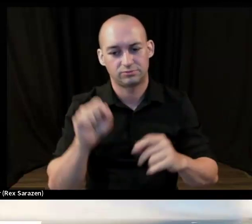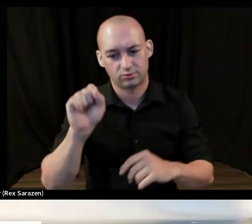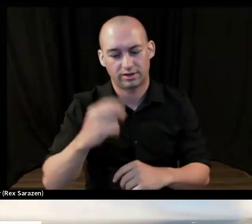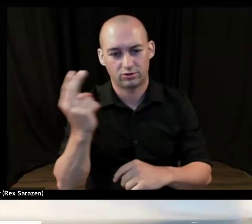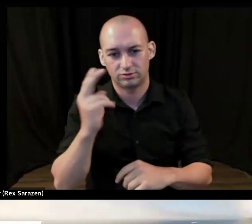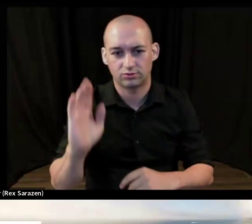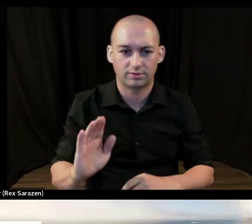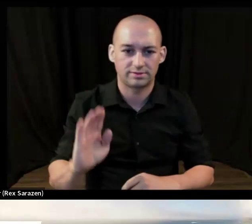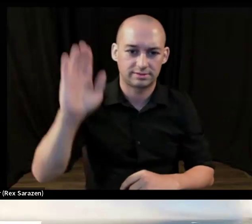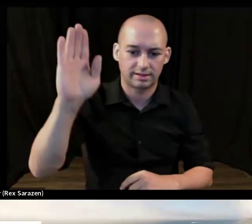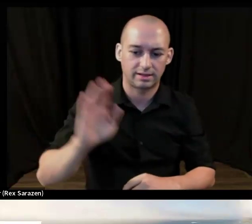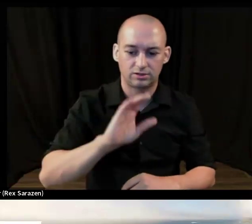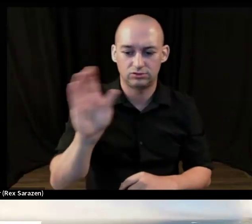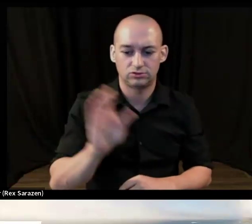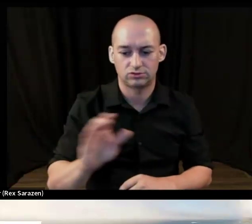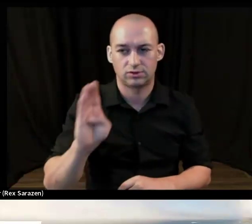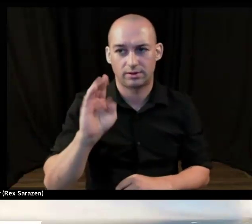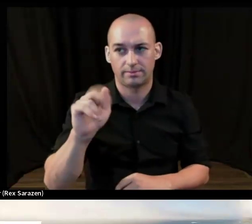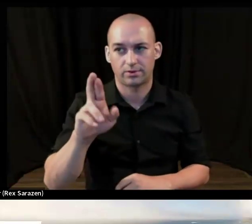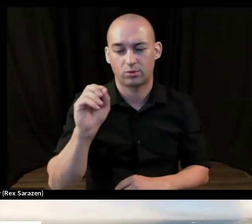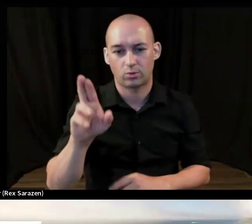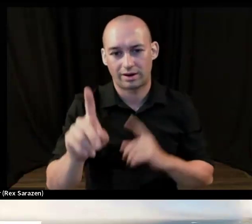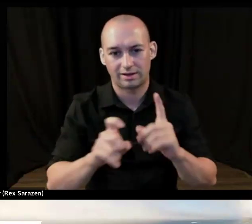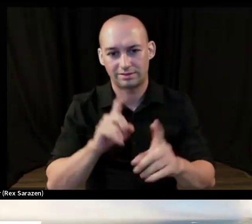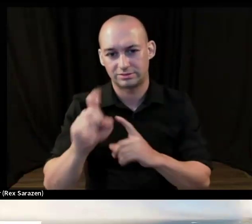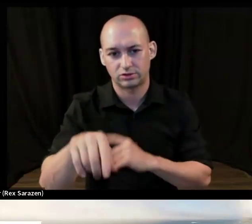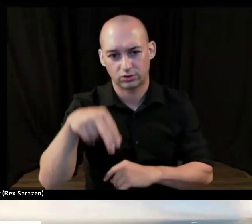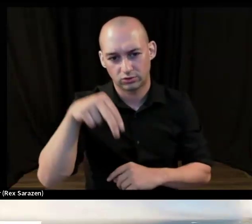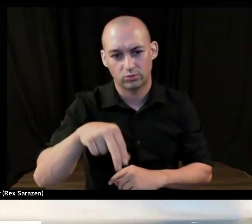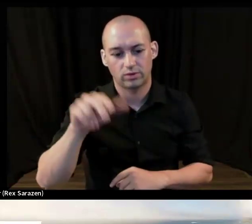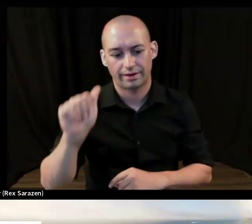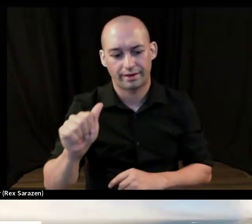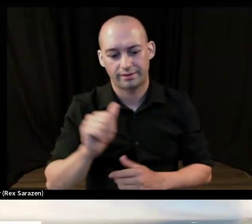Zoom bar, or ask in the Q&A.